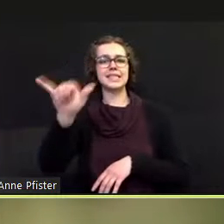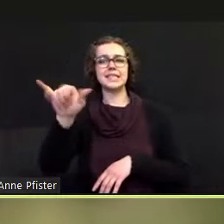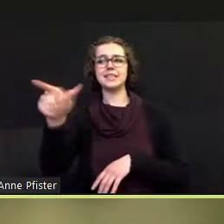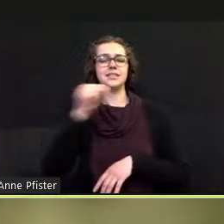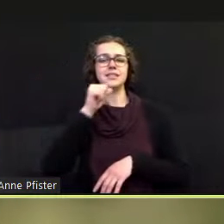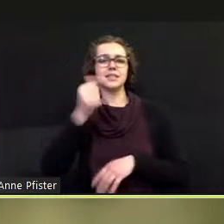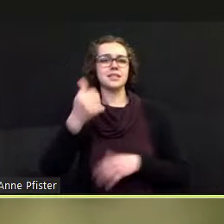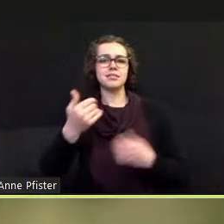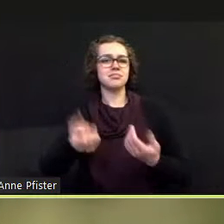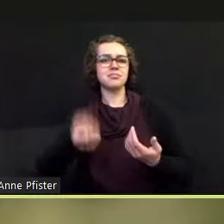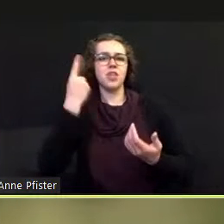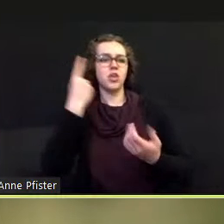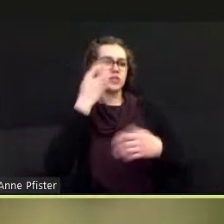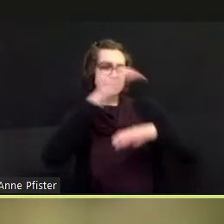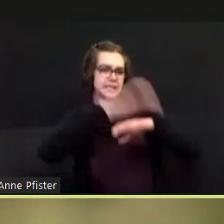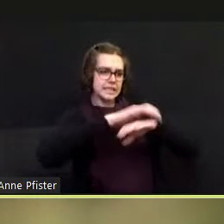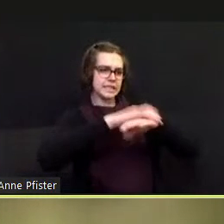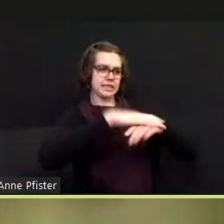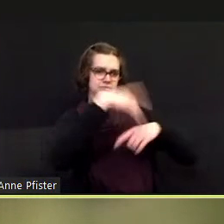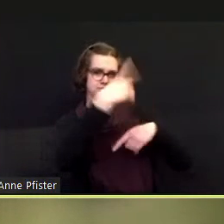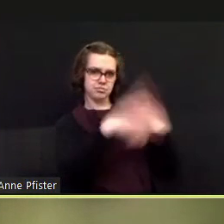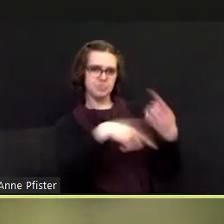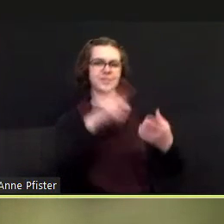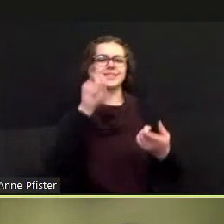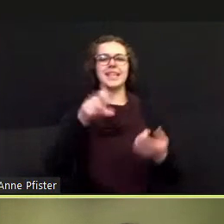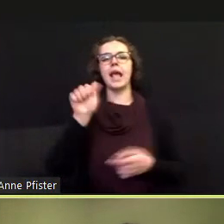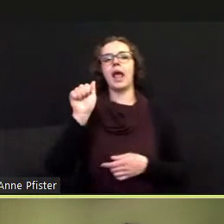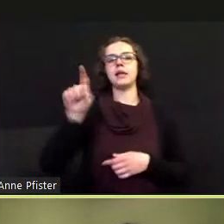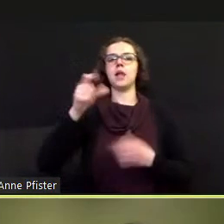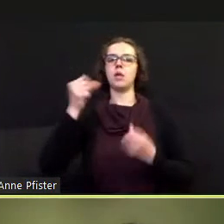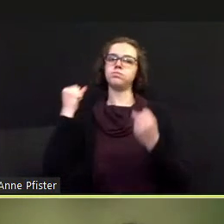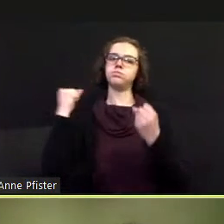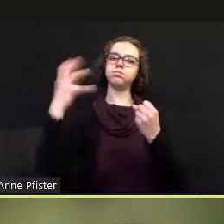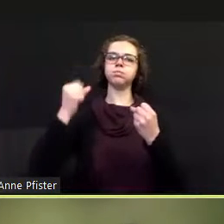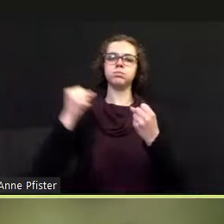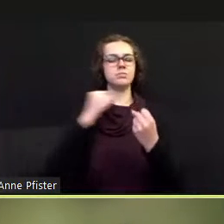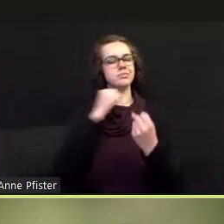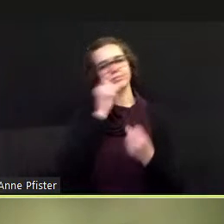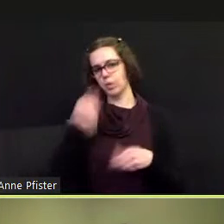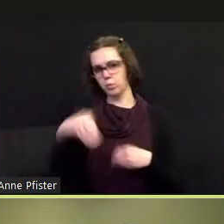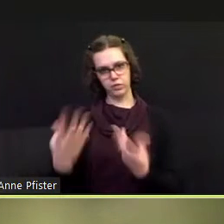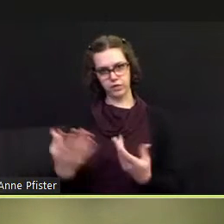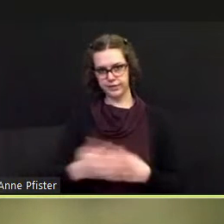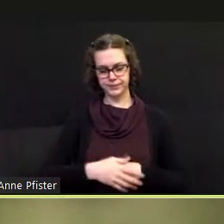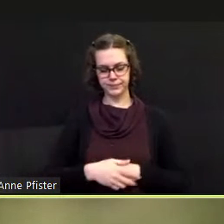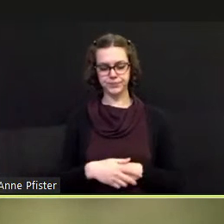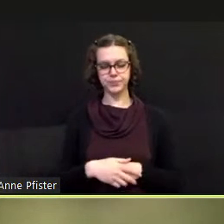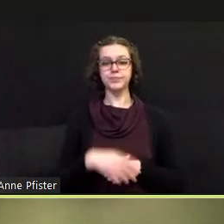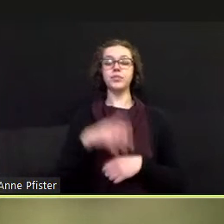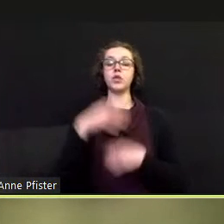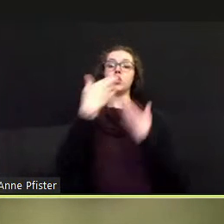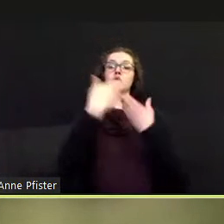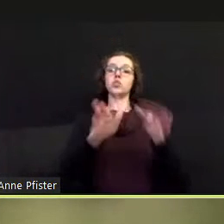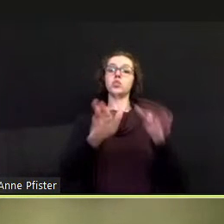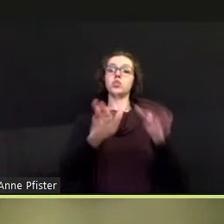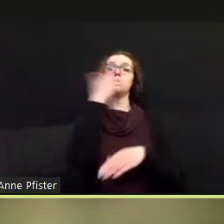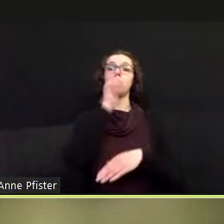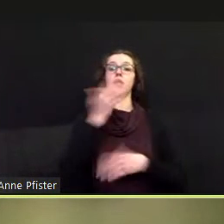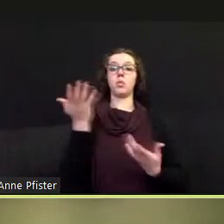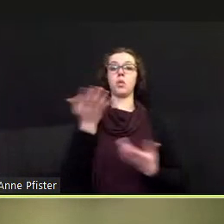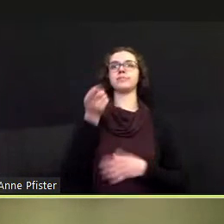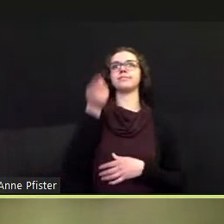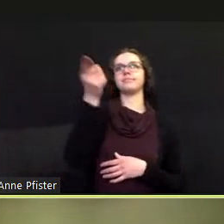really needed interpretation in ASL, which was not provided. So this is the setup of the room. The